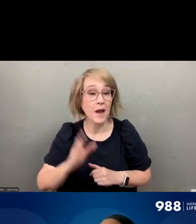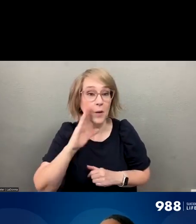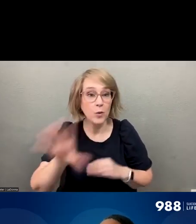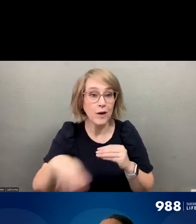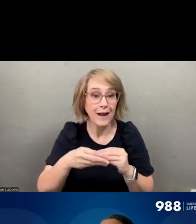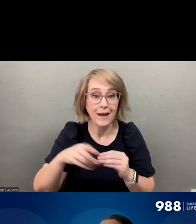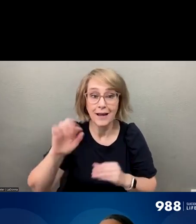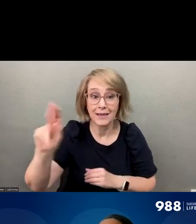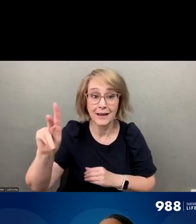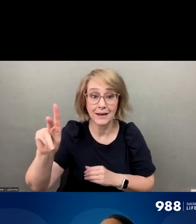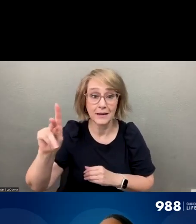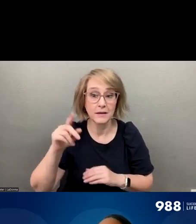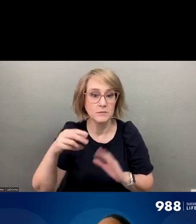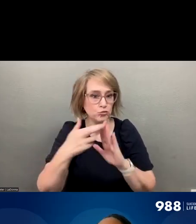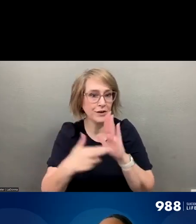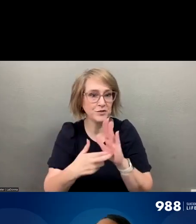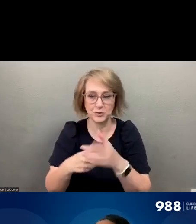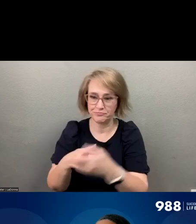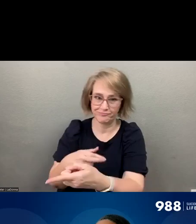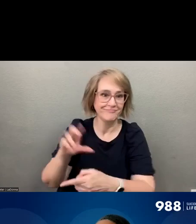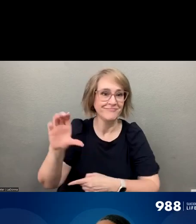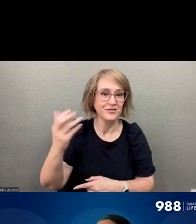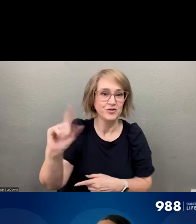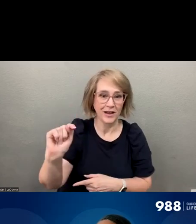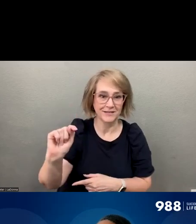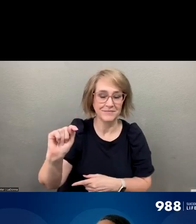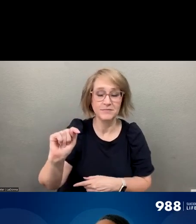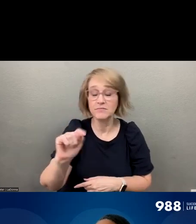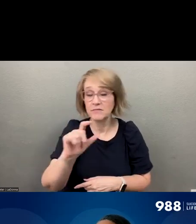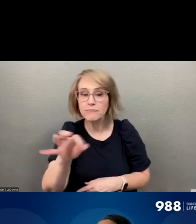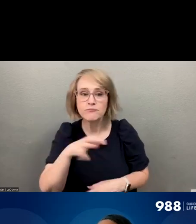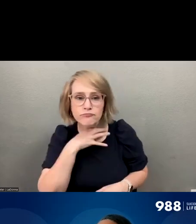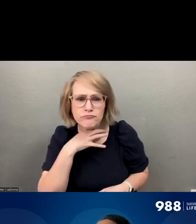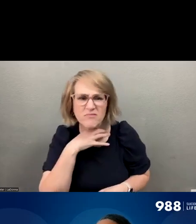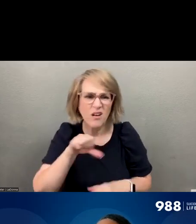for registration in the chat. And if you want to find those the